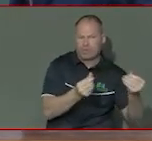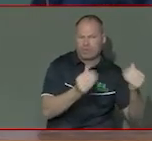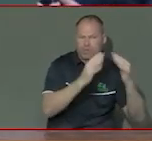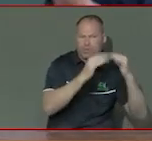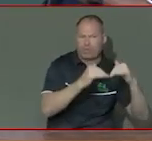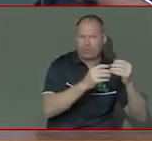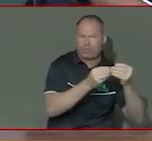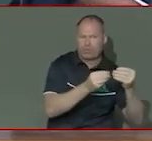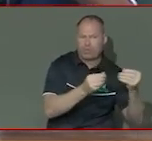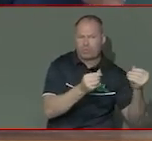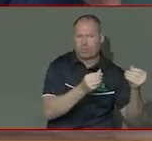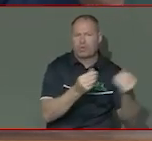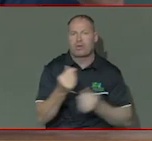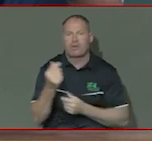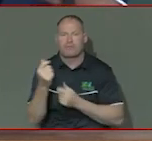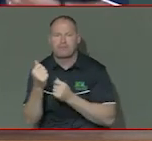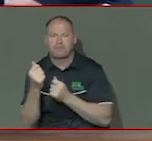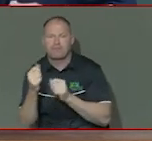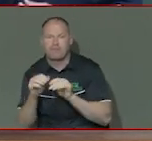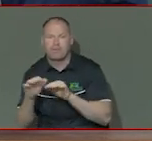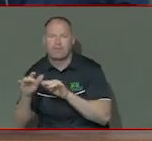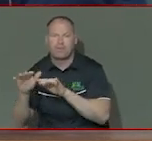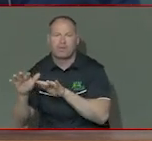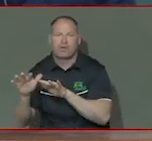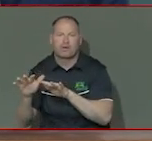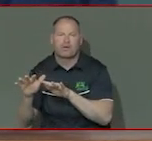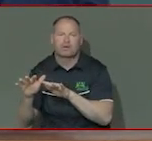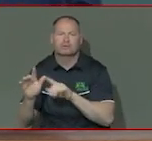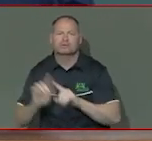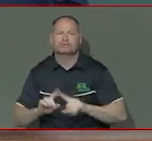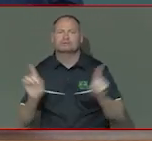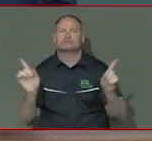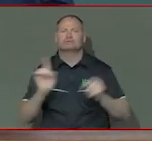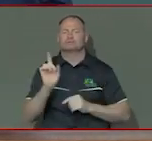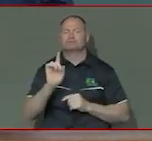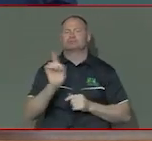What's the difference between liquidity and solvency?